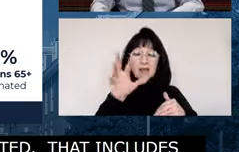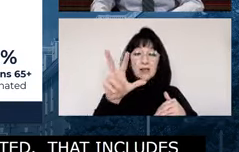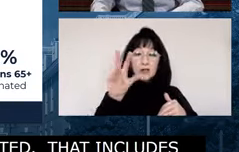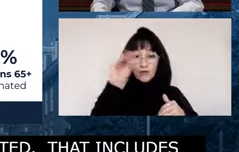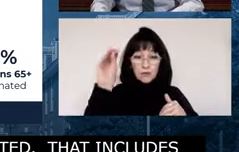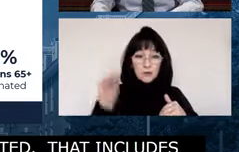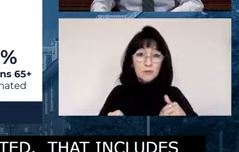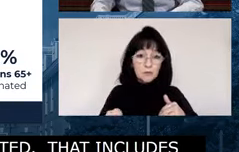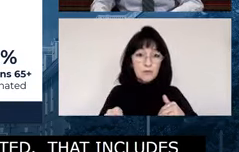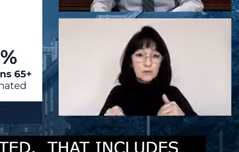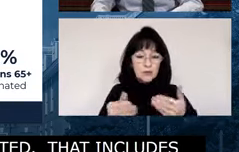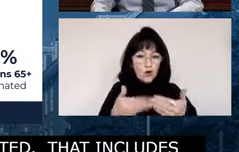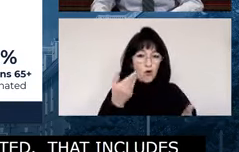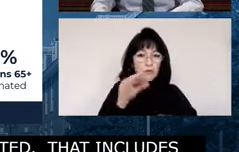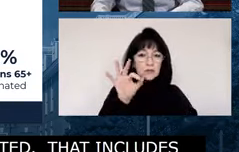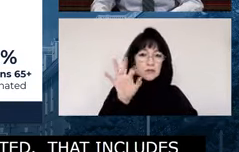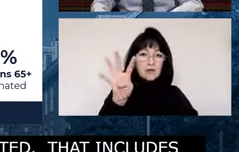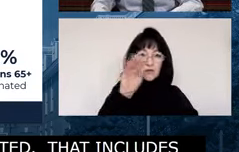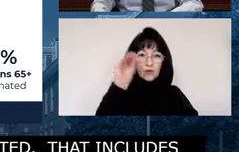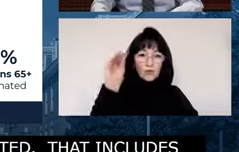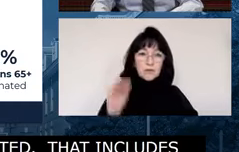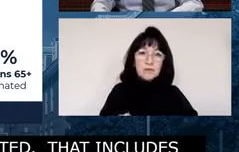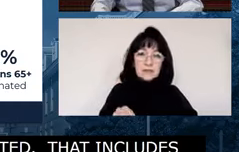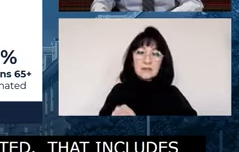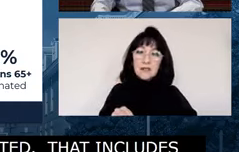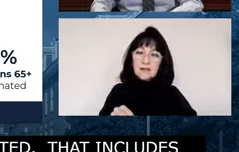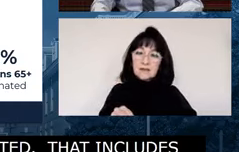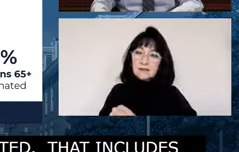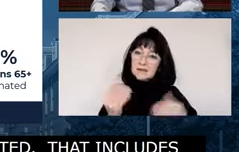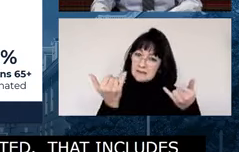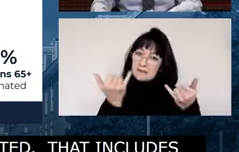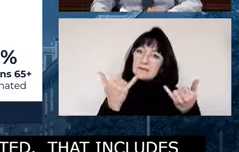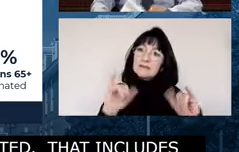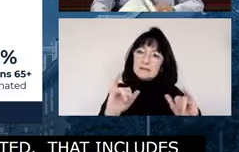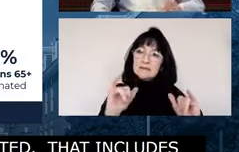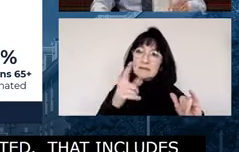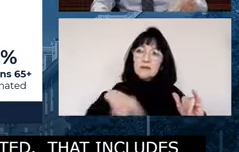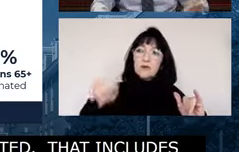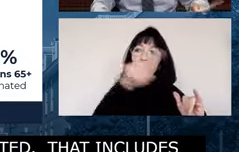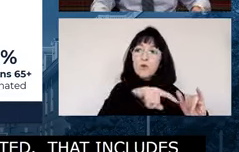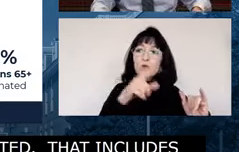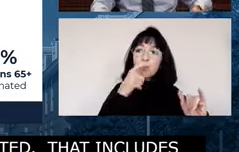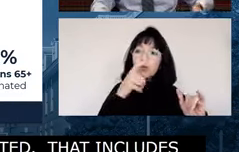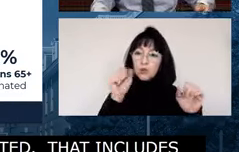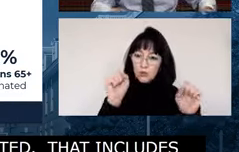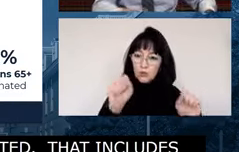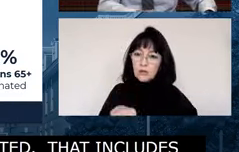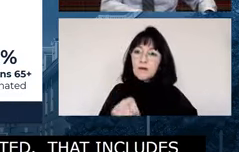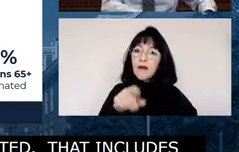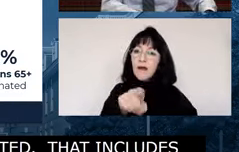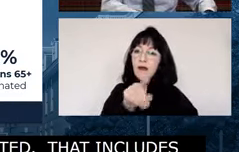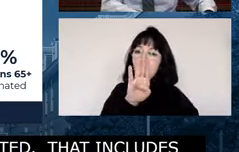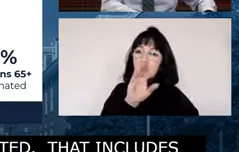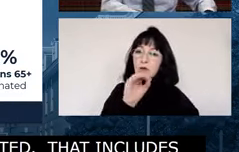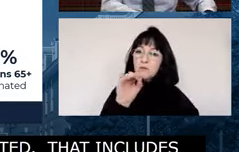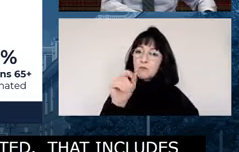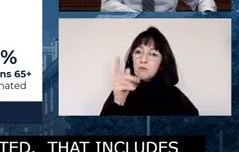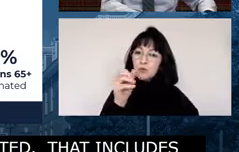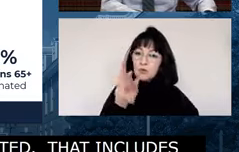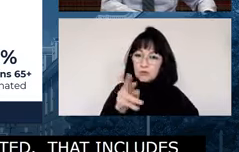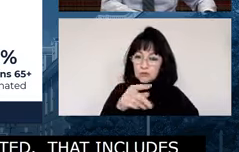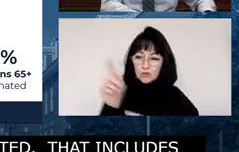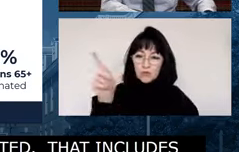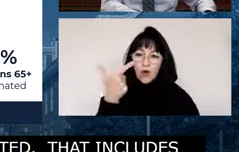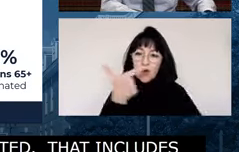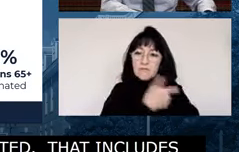93%, almost 94%. We still need to get those eligible boosted. We know that if you are boosted, the chance of being